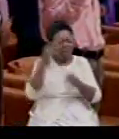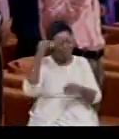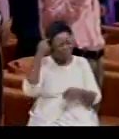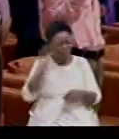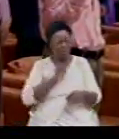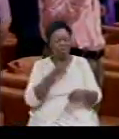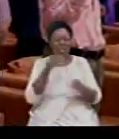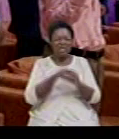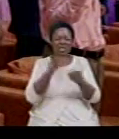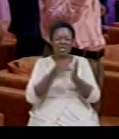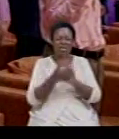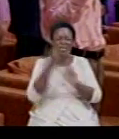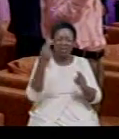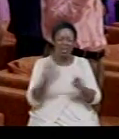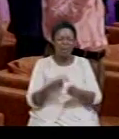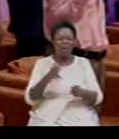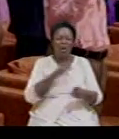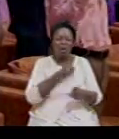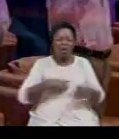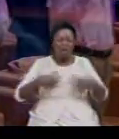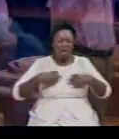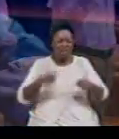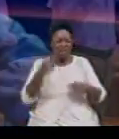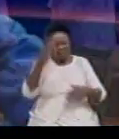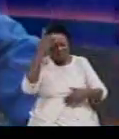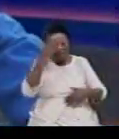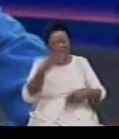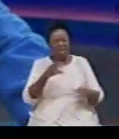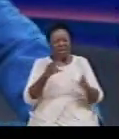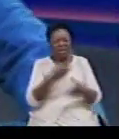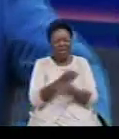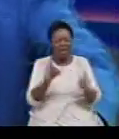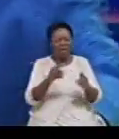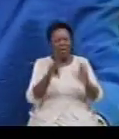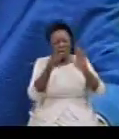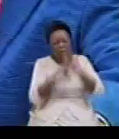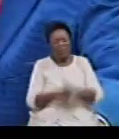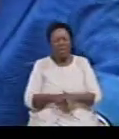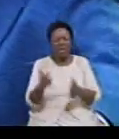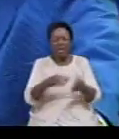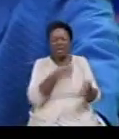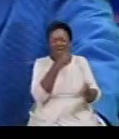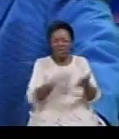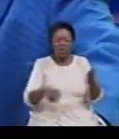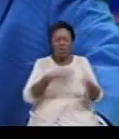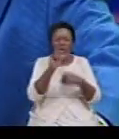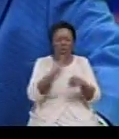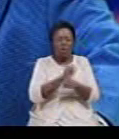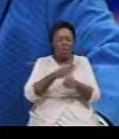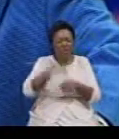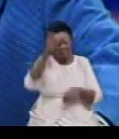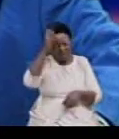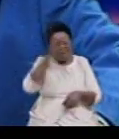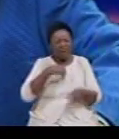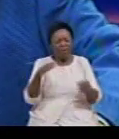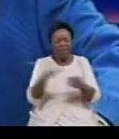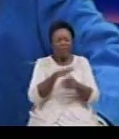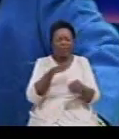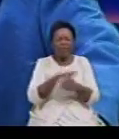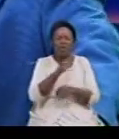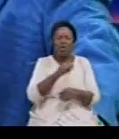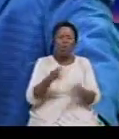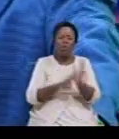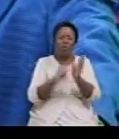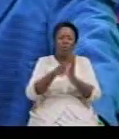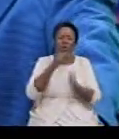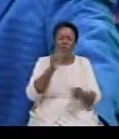sick, deliver the oppressed, cancel all those works of the devil, and fulfill your will, your word